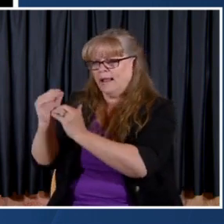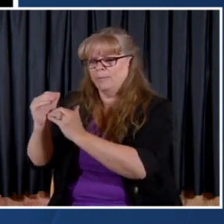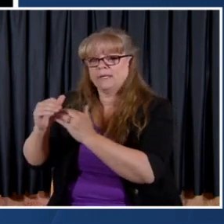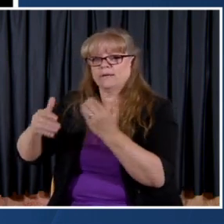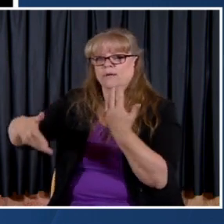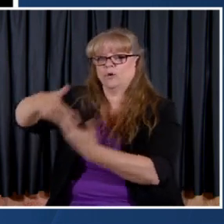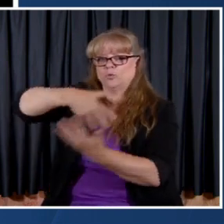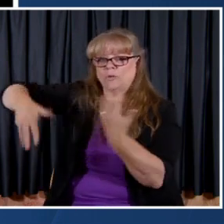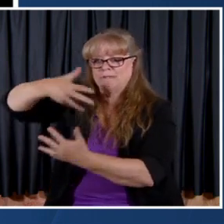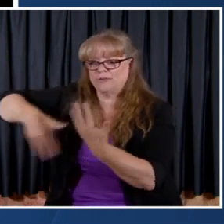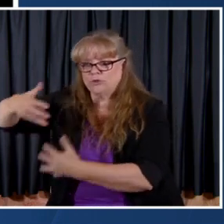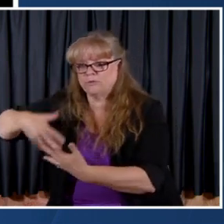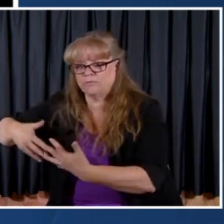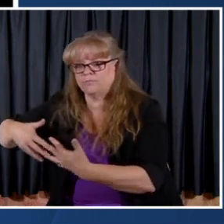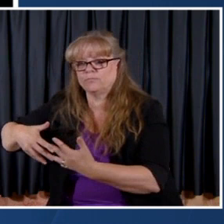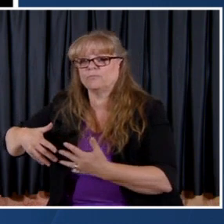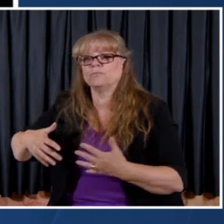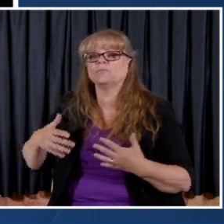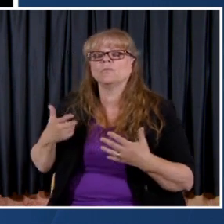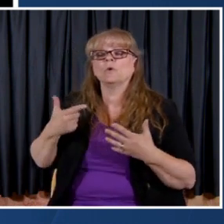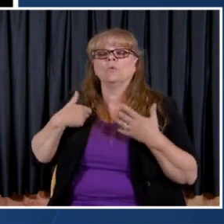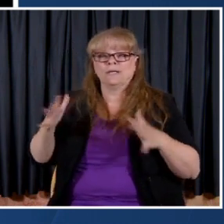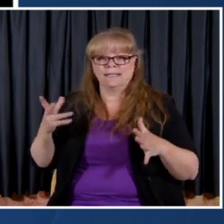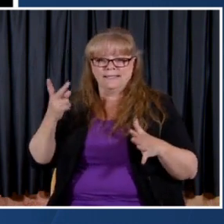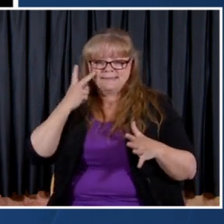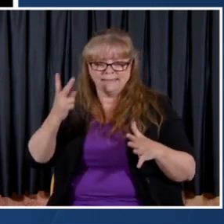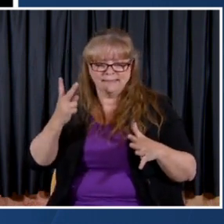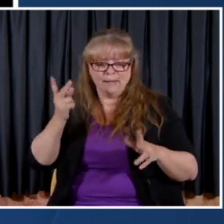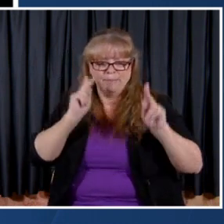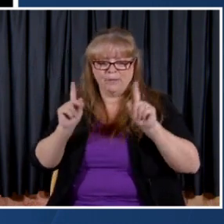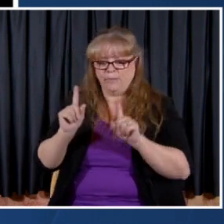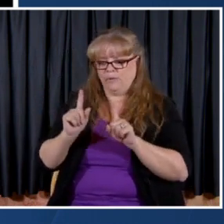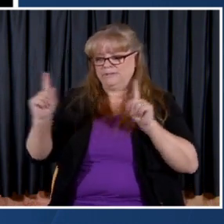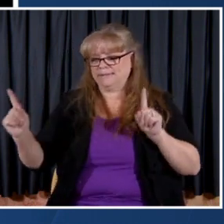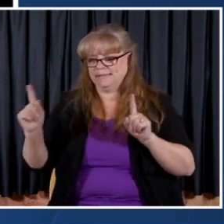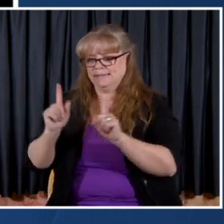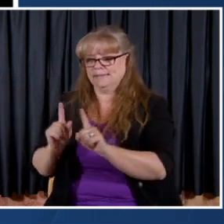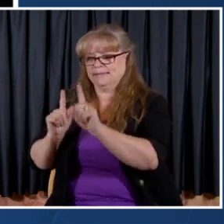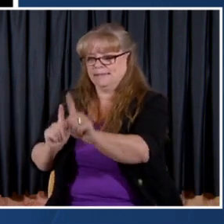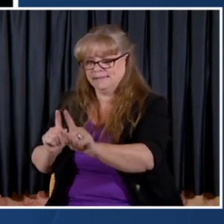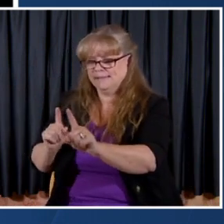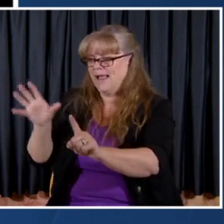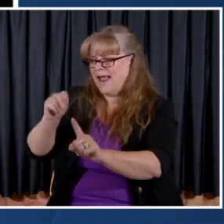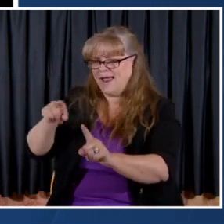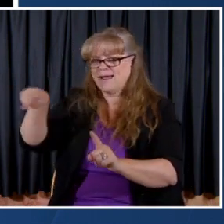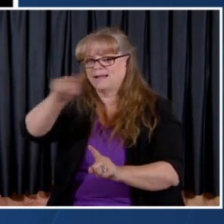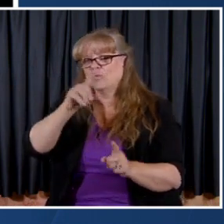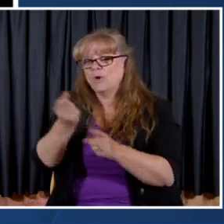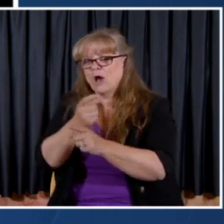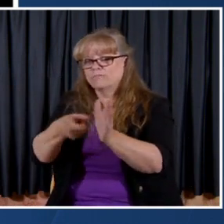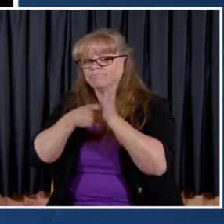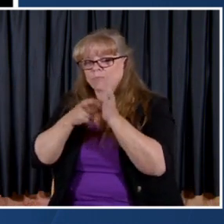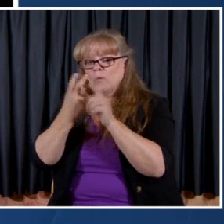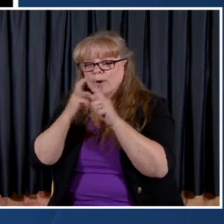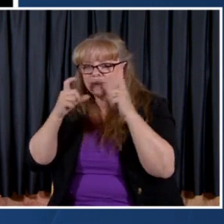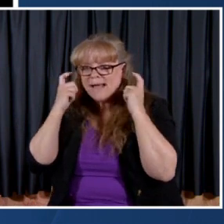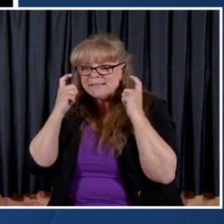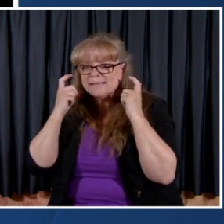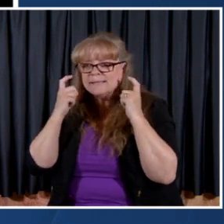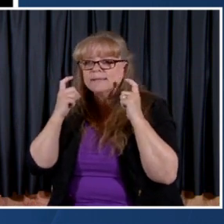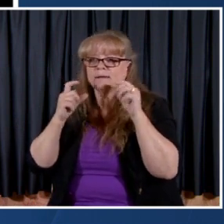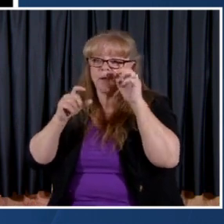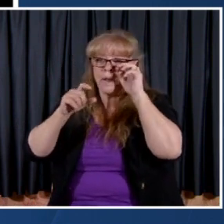masks? None of that would be in metadata that shows movements of large numbers of people on highways and across our